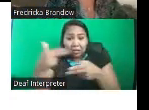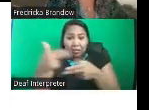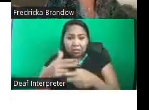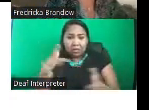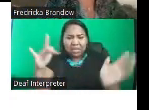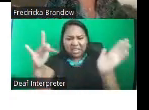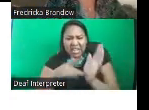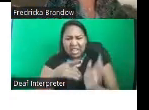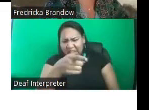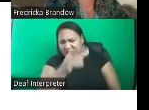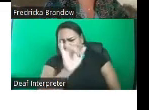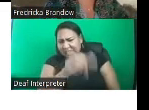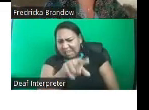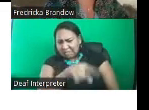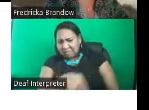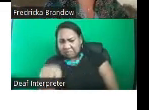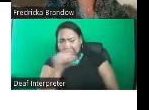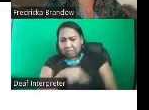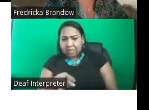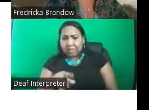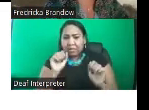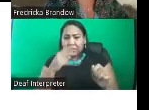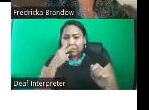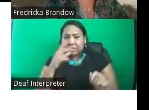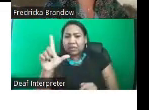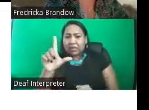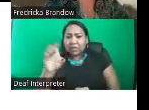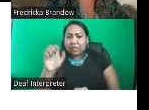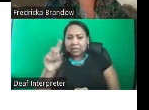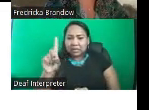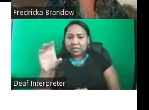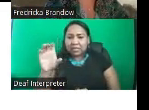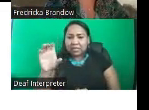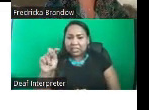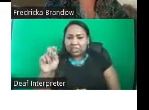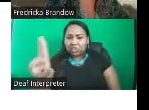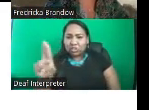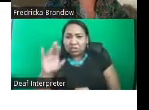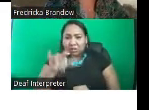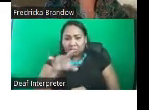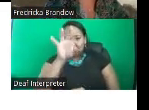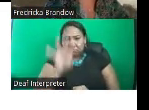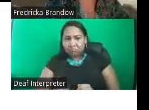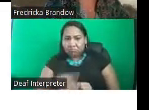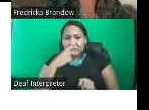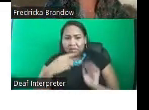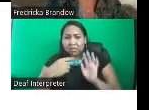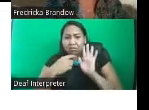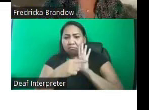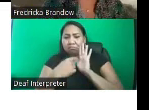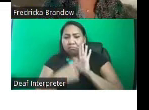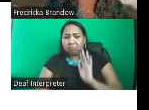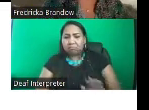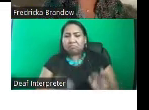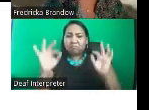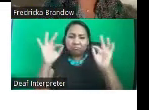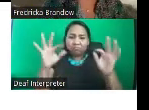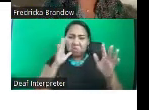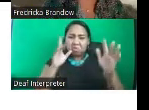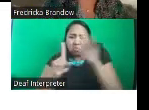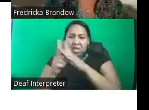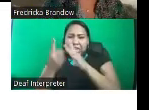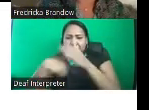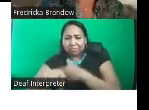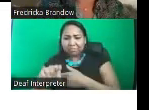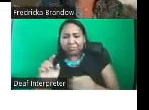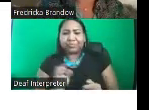to leadcenter.org, and they'll be there, I think, within a week. Thank you. And you can follow Lead Center on a bunch